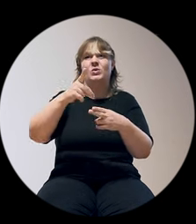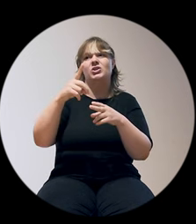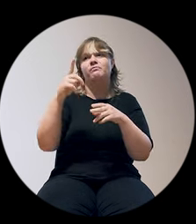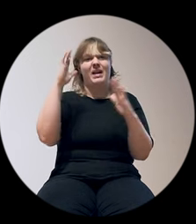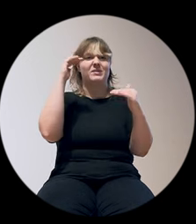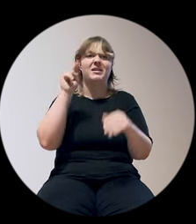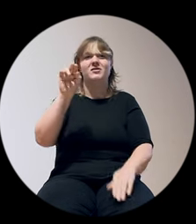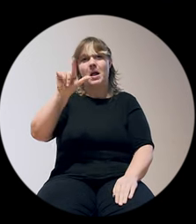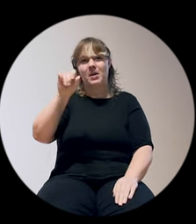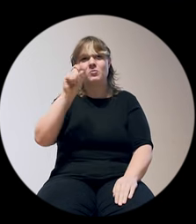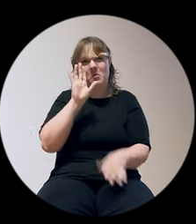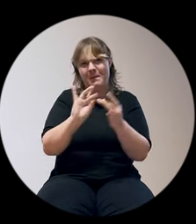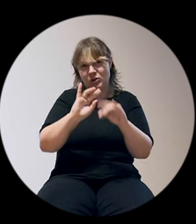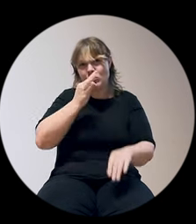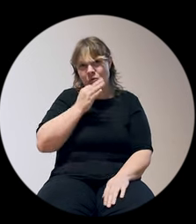mention shortly.